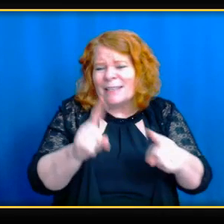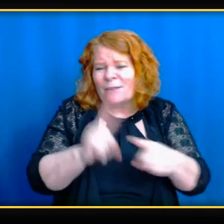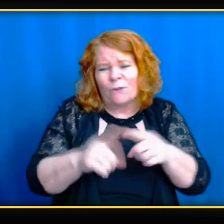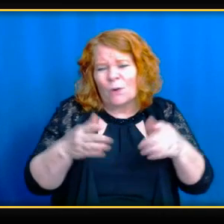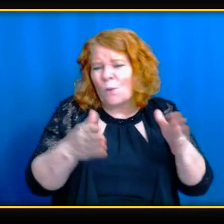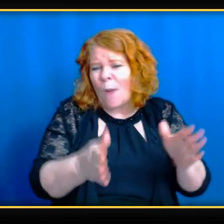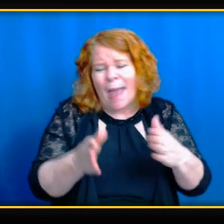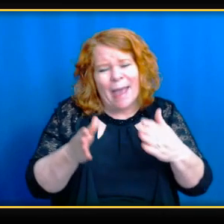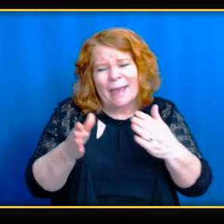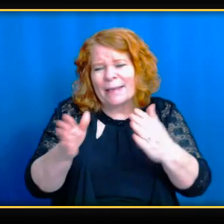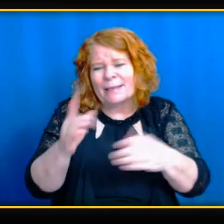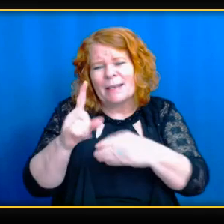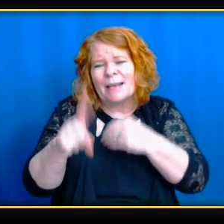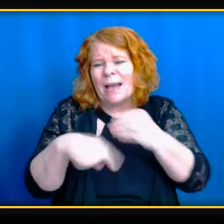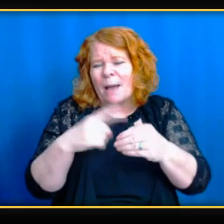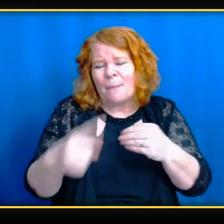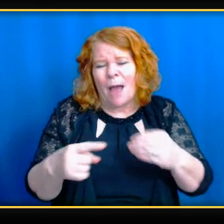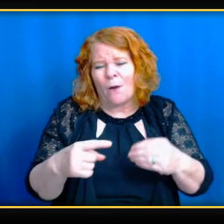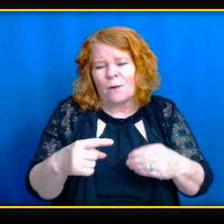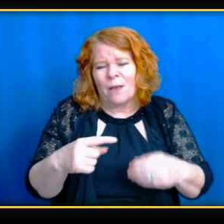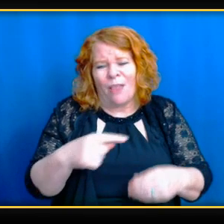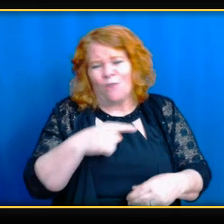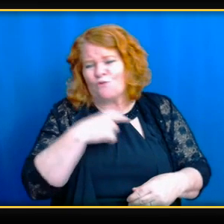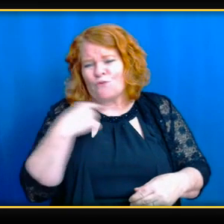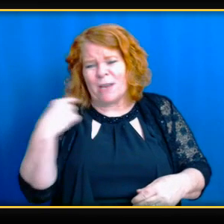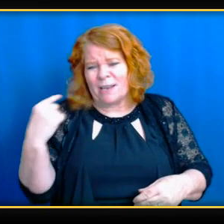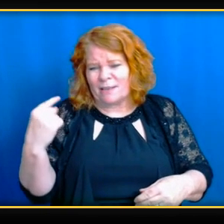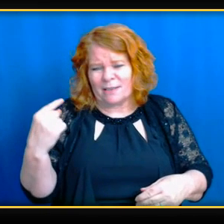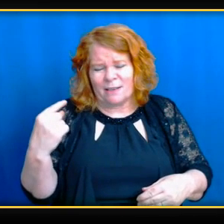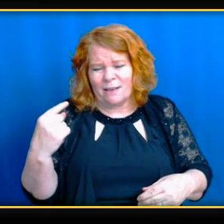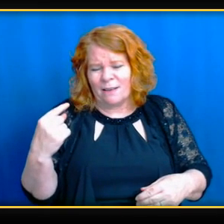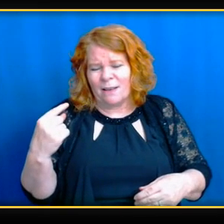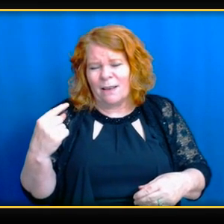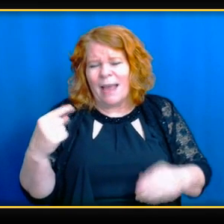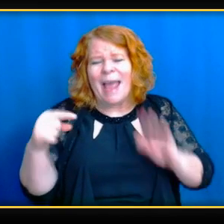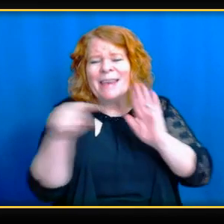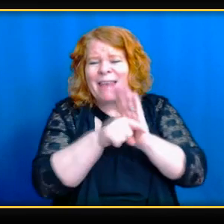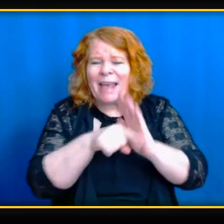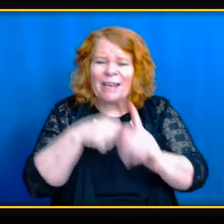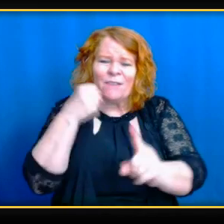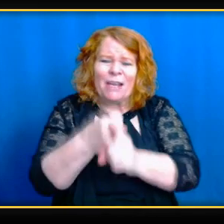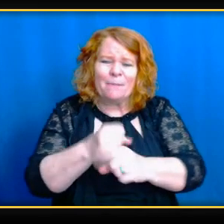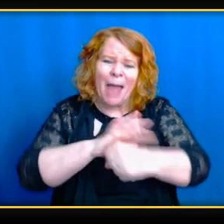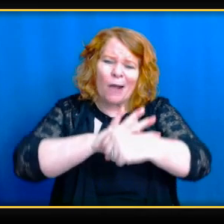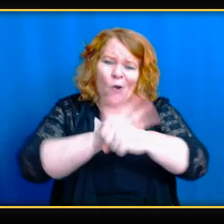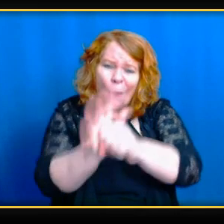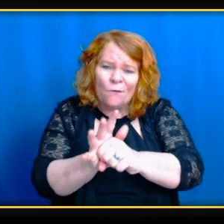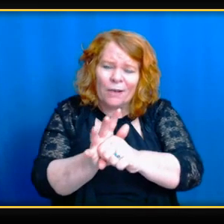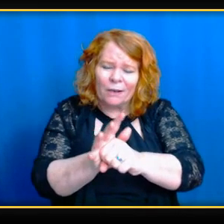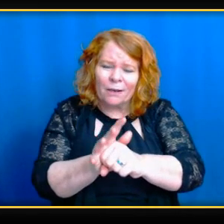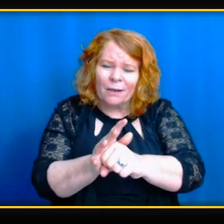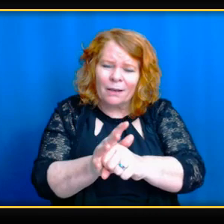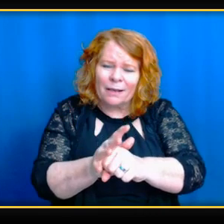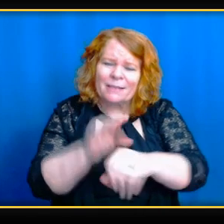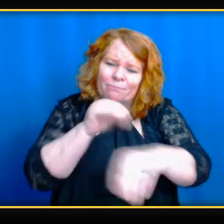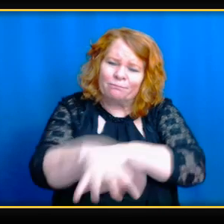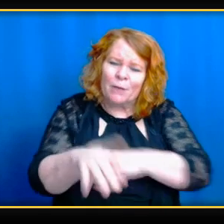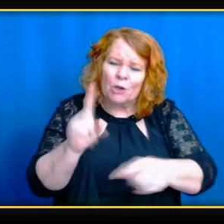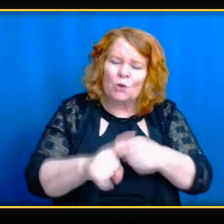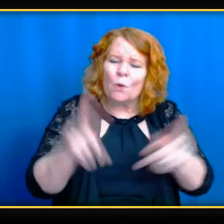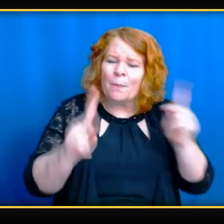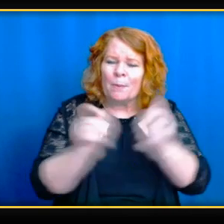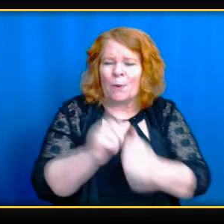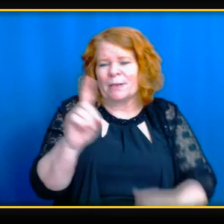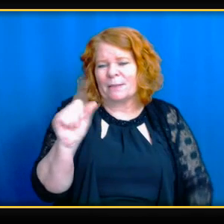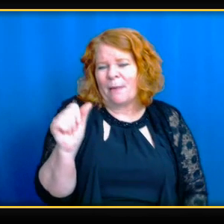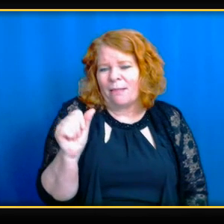the risks and adverse impact COVID is having, for example, on disabled individuals. The